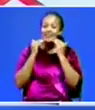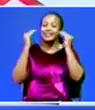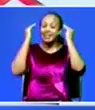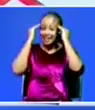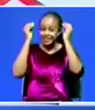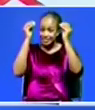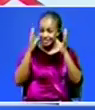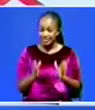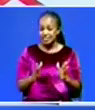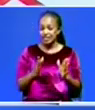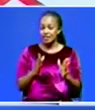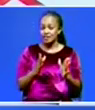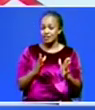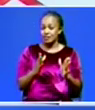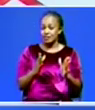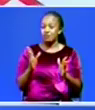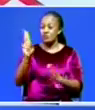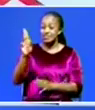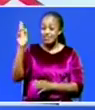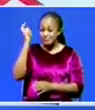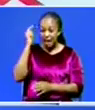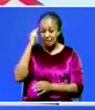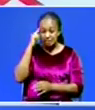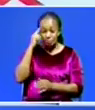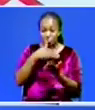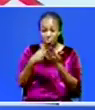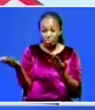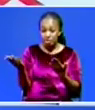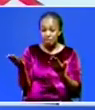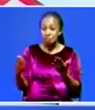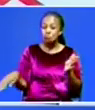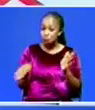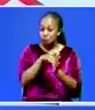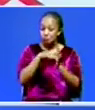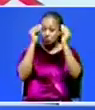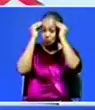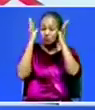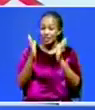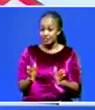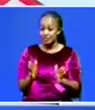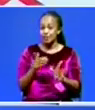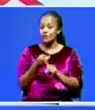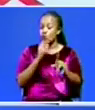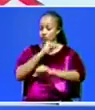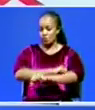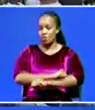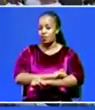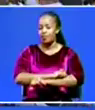sends a child home, for example, because the child has not paid lunch money,